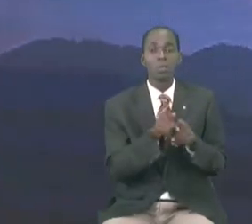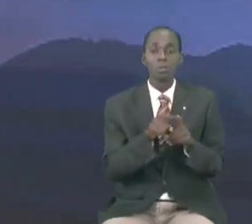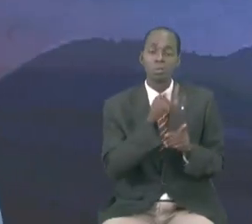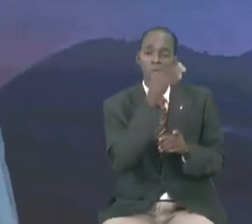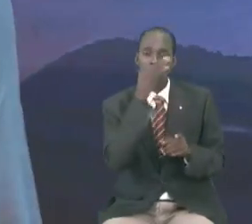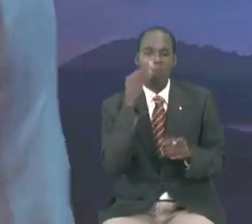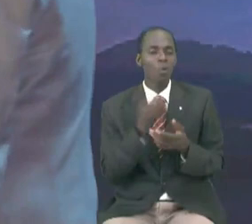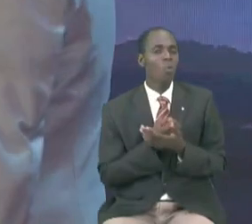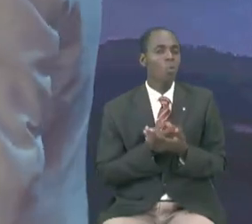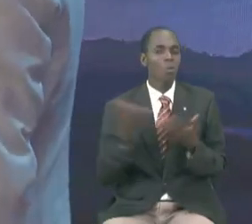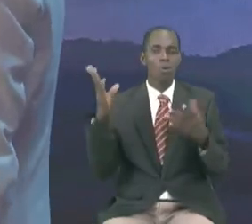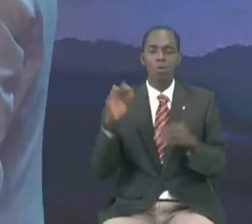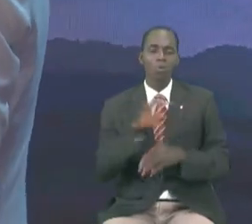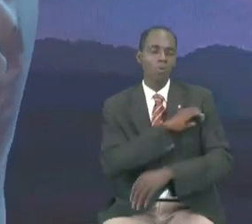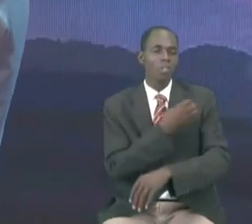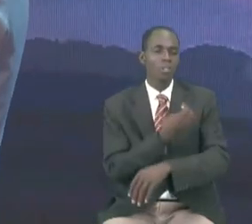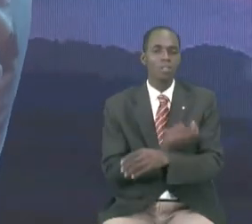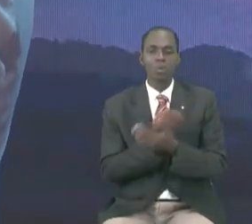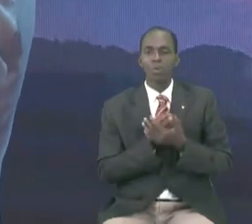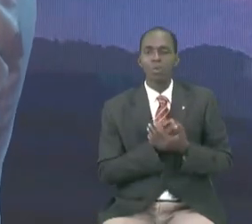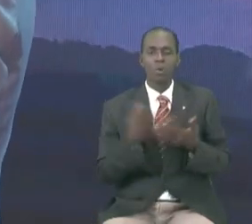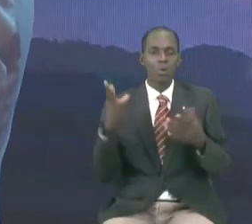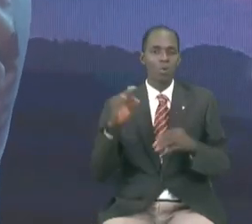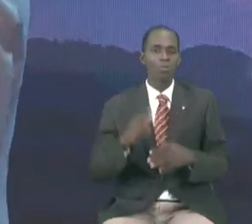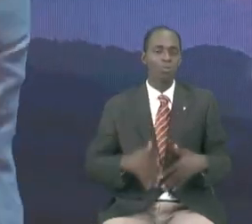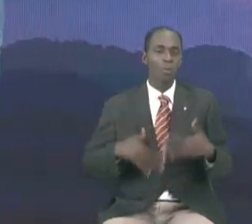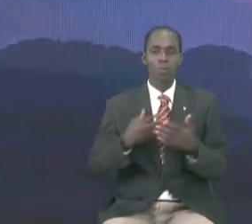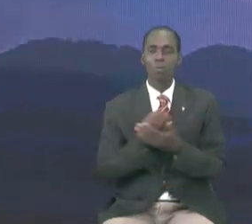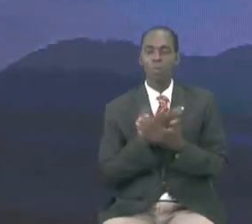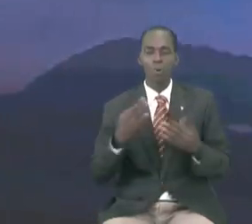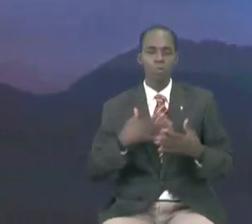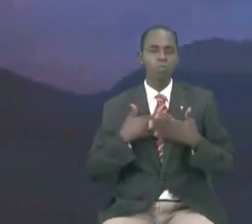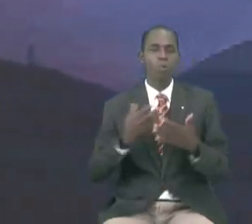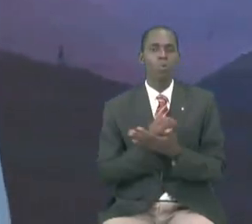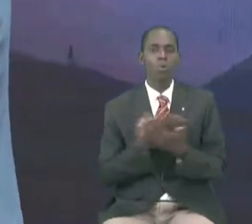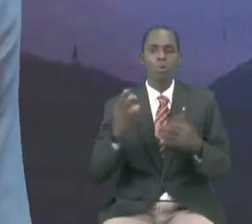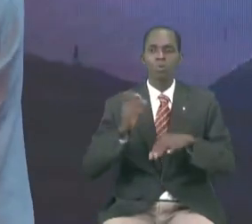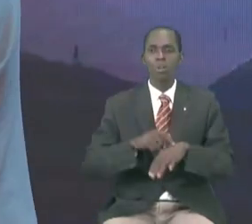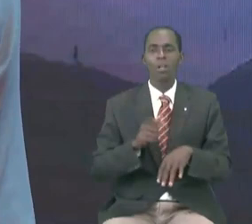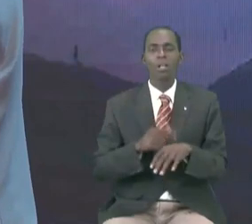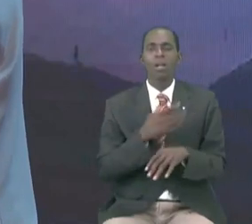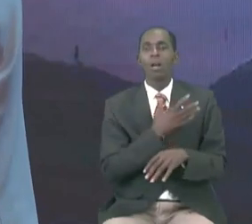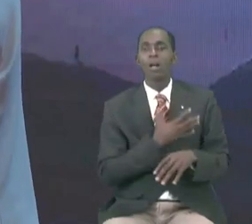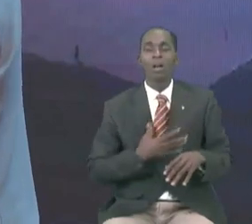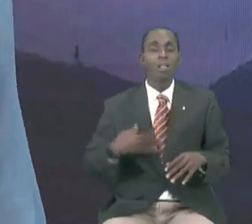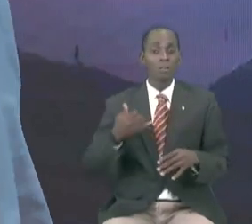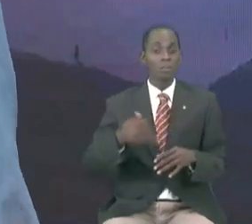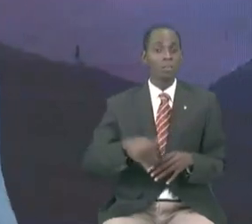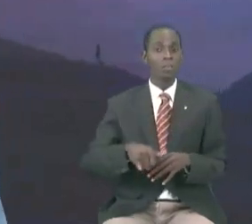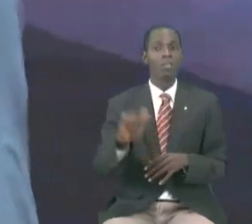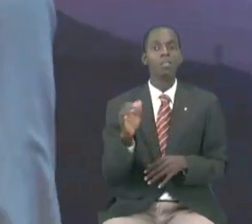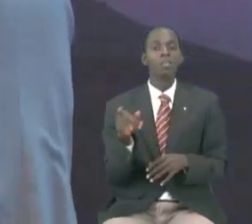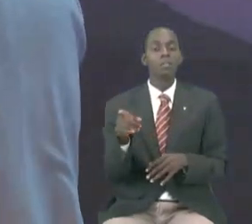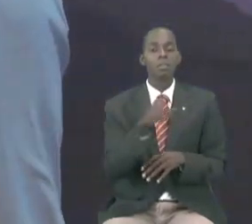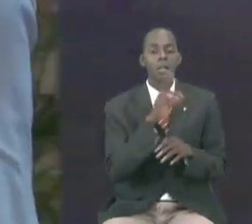stick, and yet they are praying to the unknown God, and God does not answer the